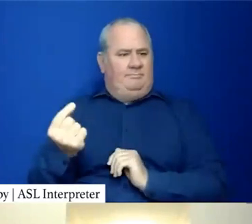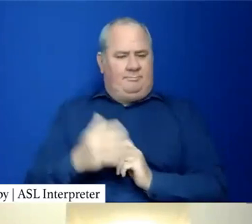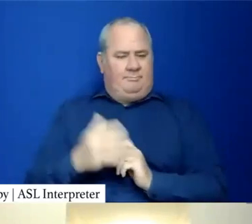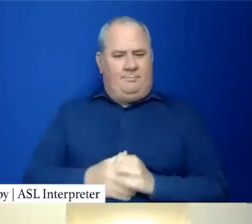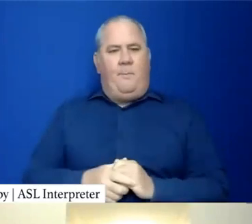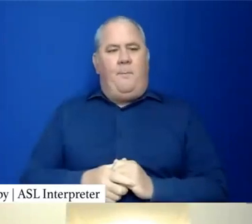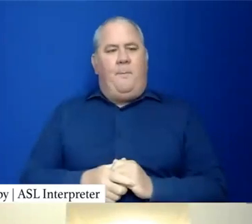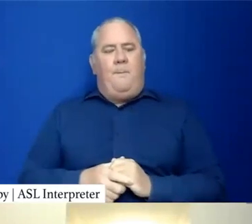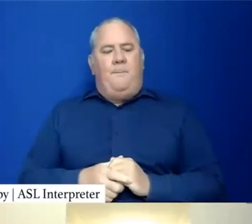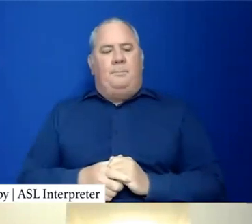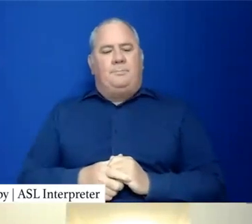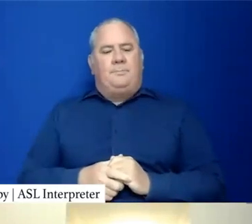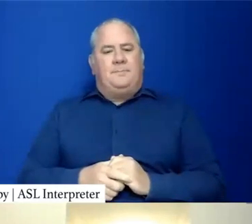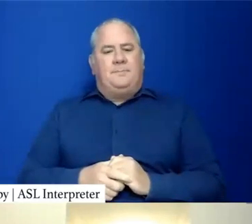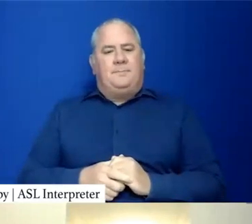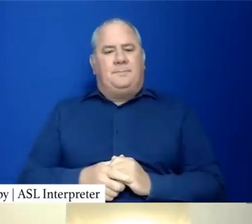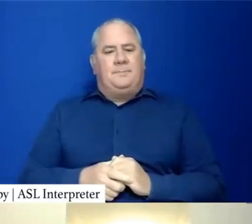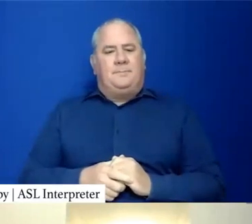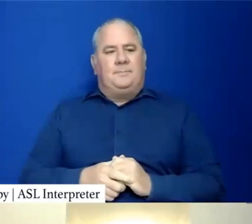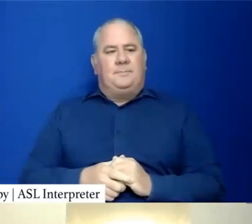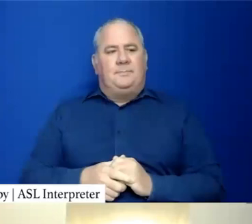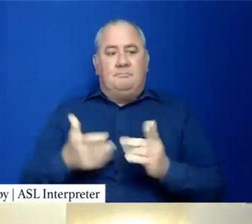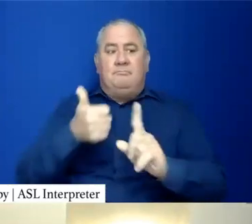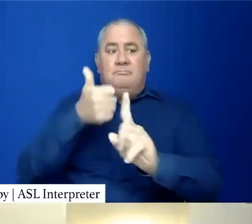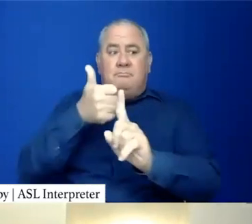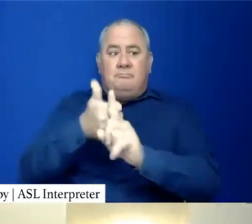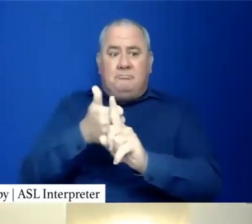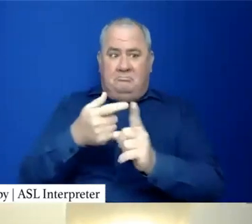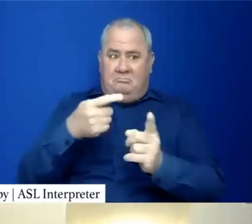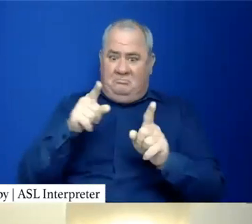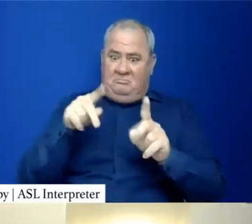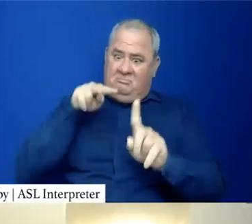but it not itself negative or pathological.